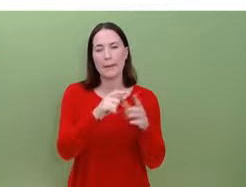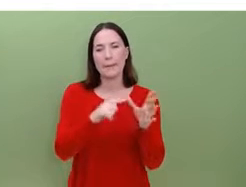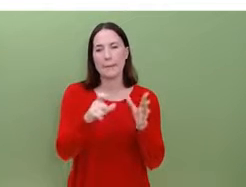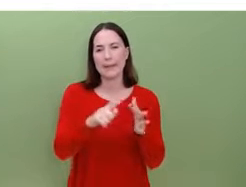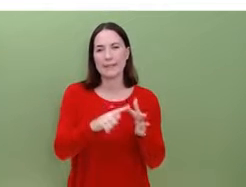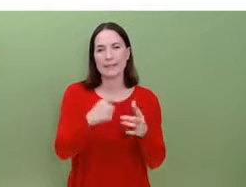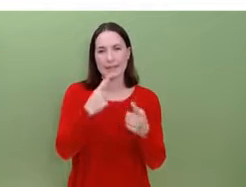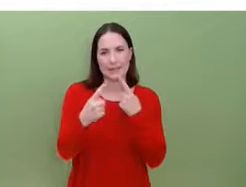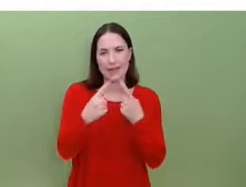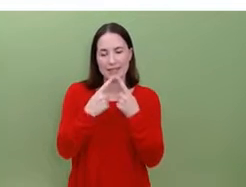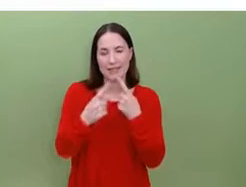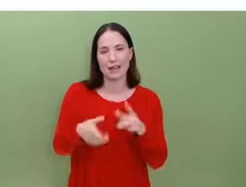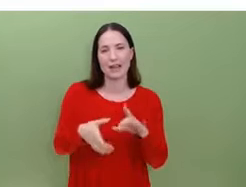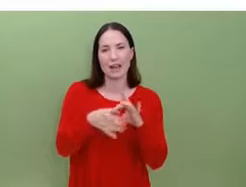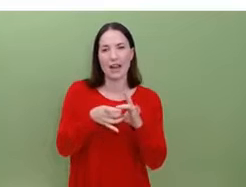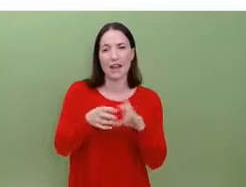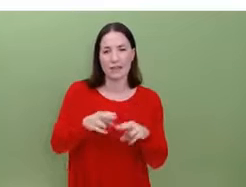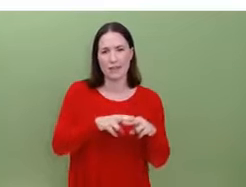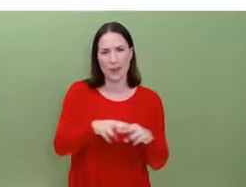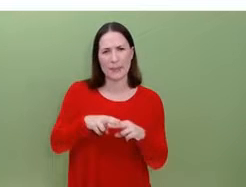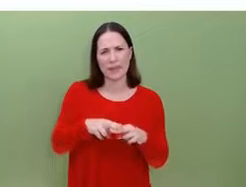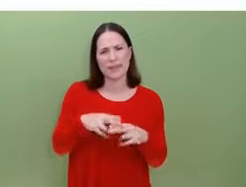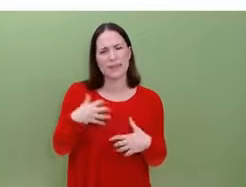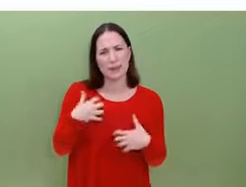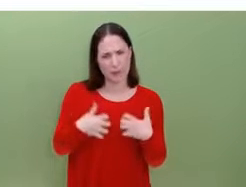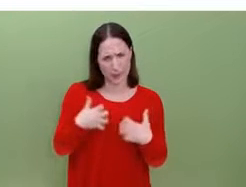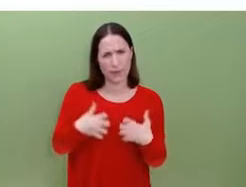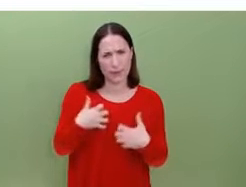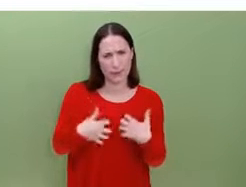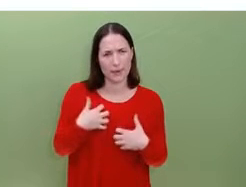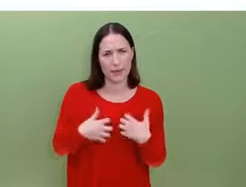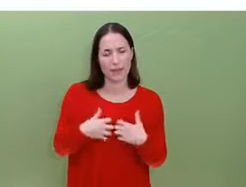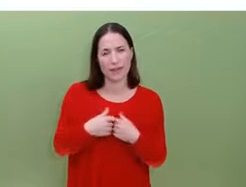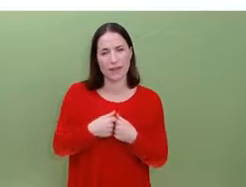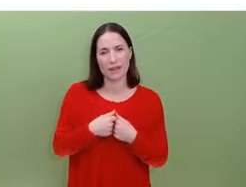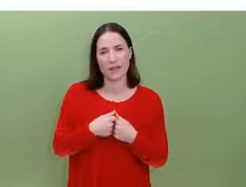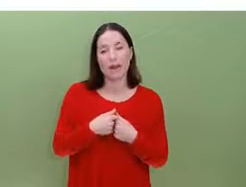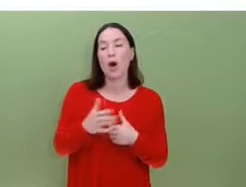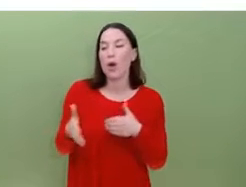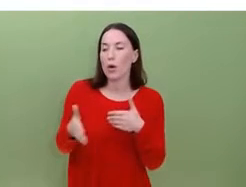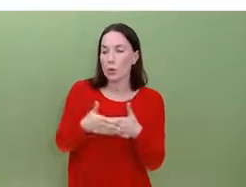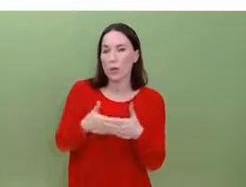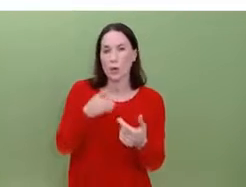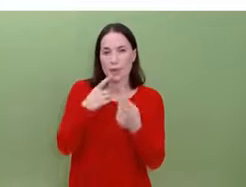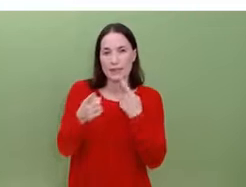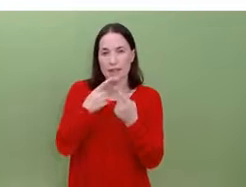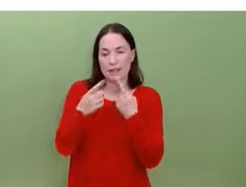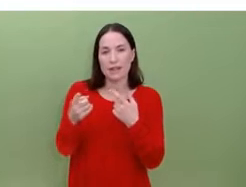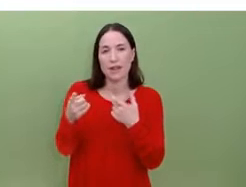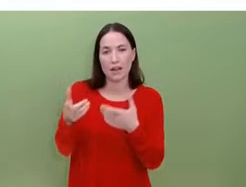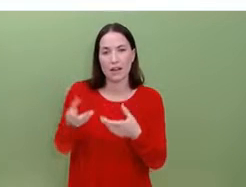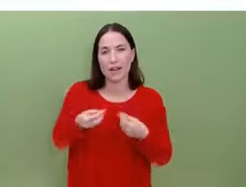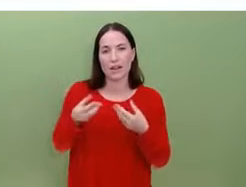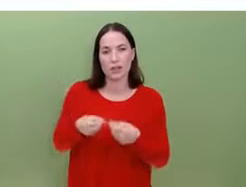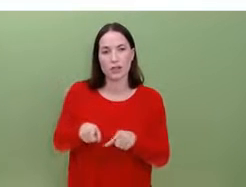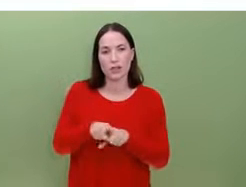really interesting, but there are other data that are coming in as well. But